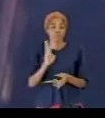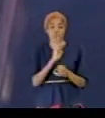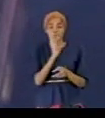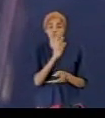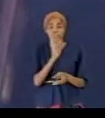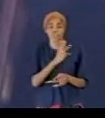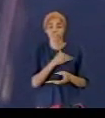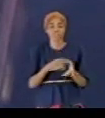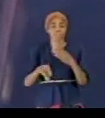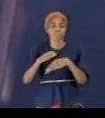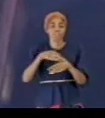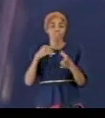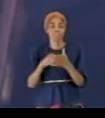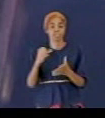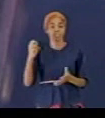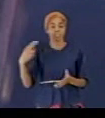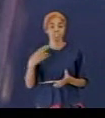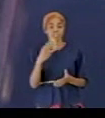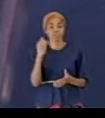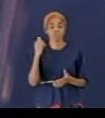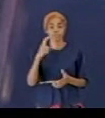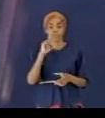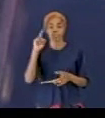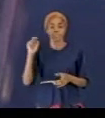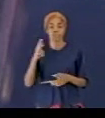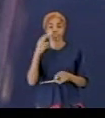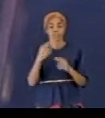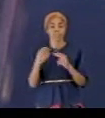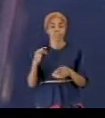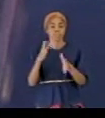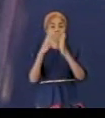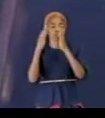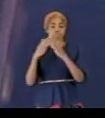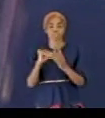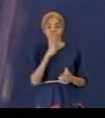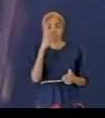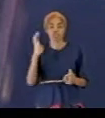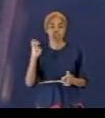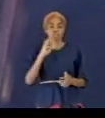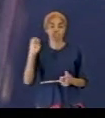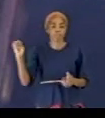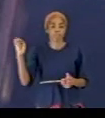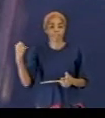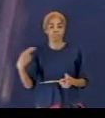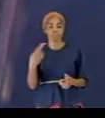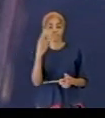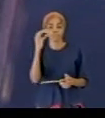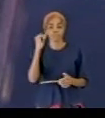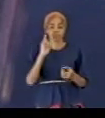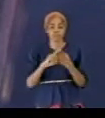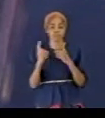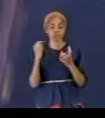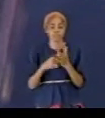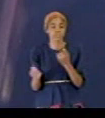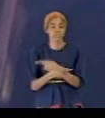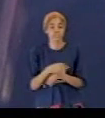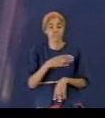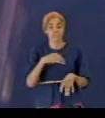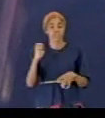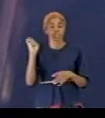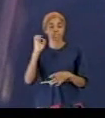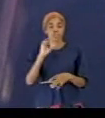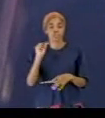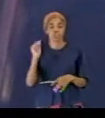And he called it Sheba. Therefore the name of the city is Beersheba unto this day. And Esau